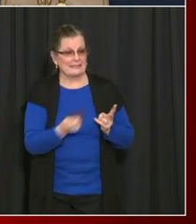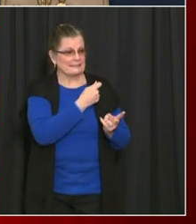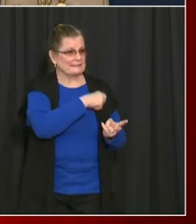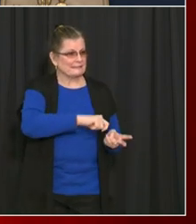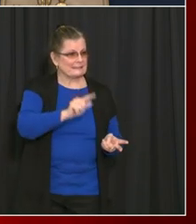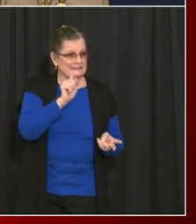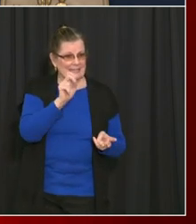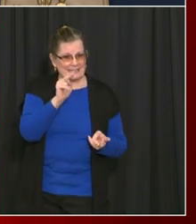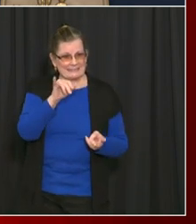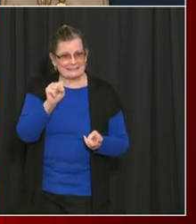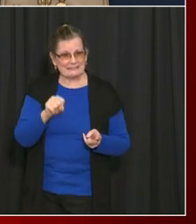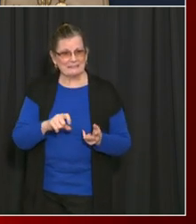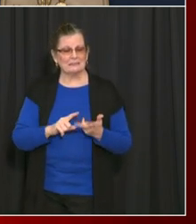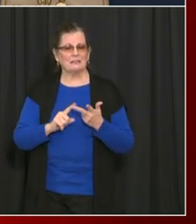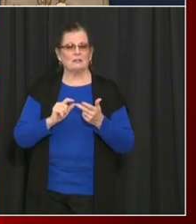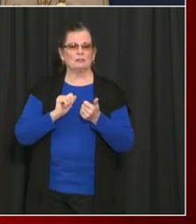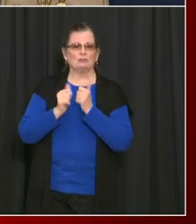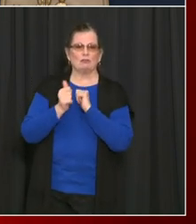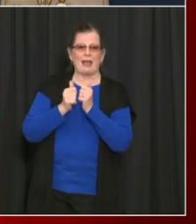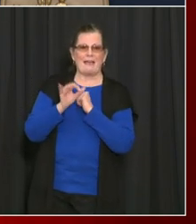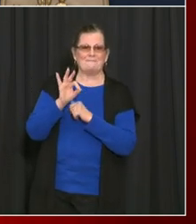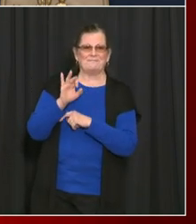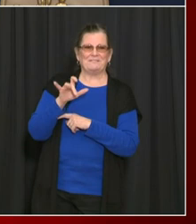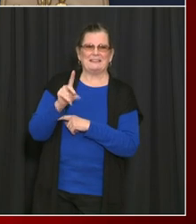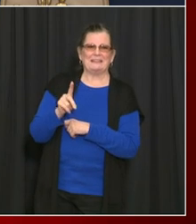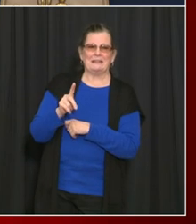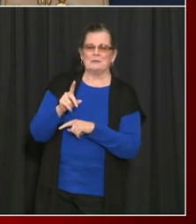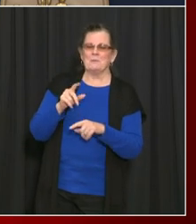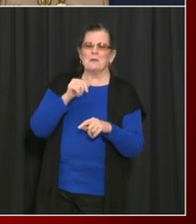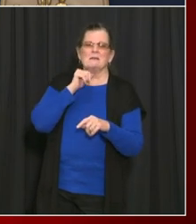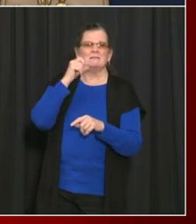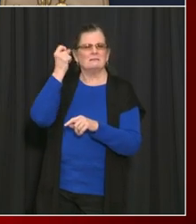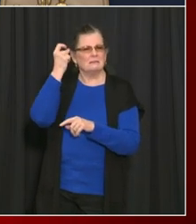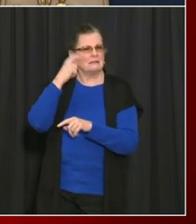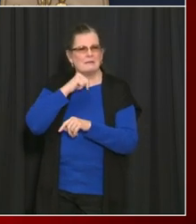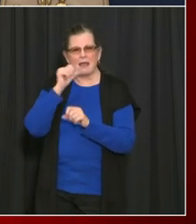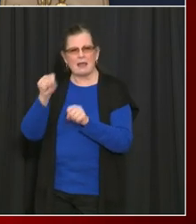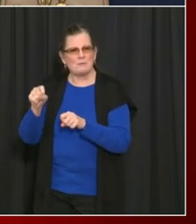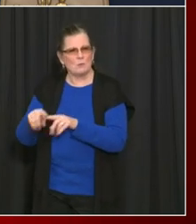fields. We are not able to open at this time